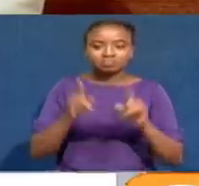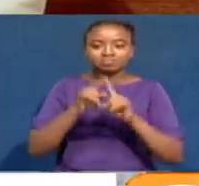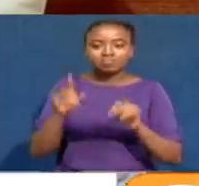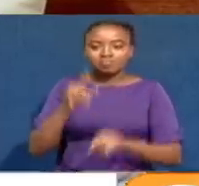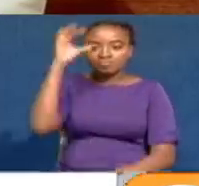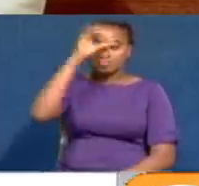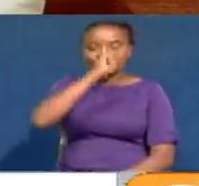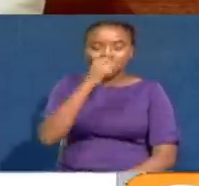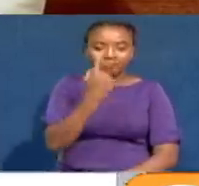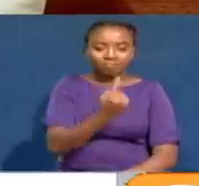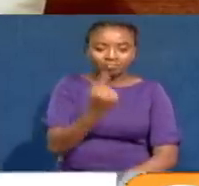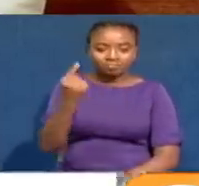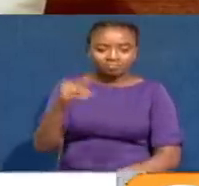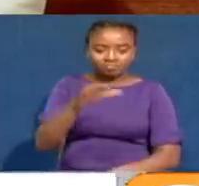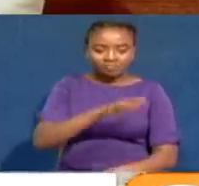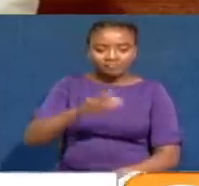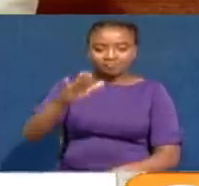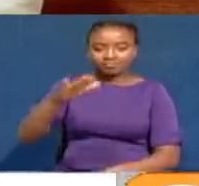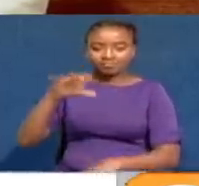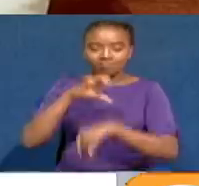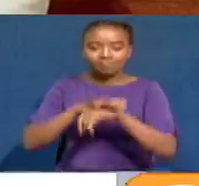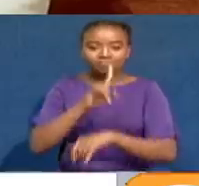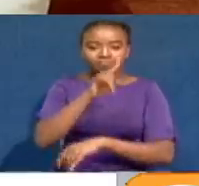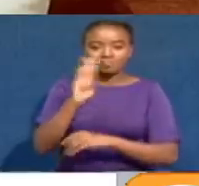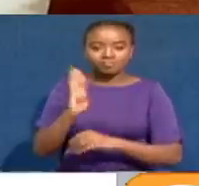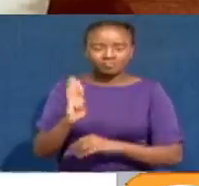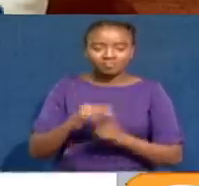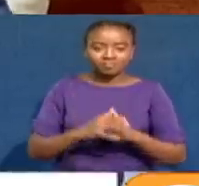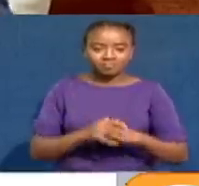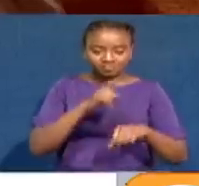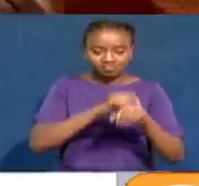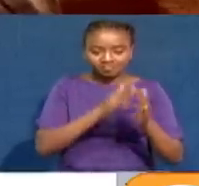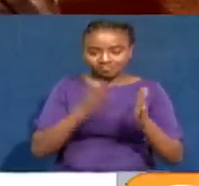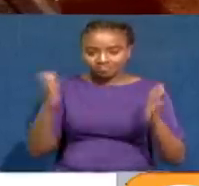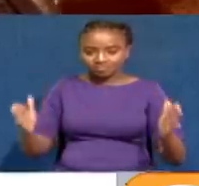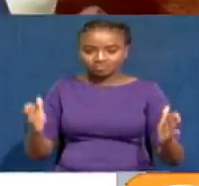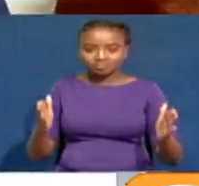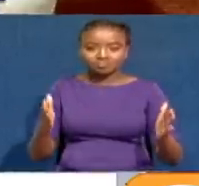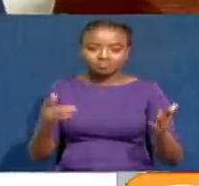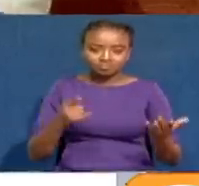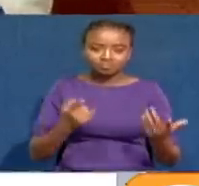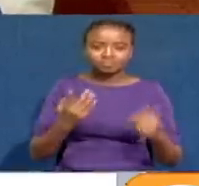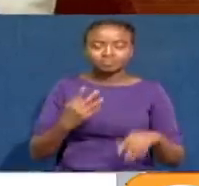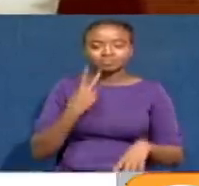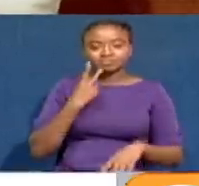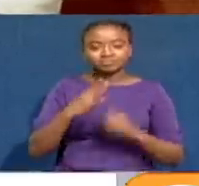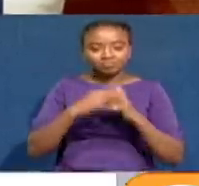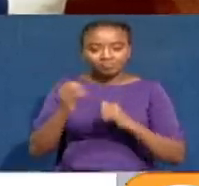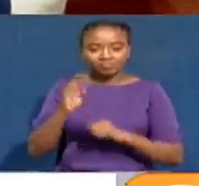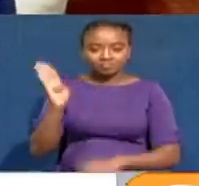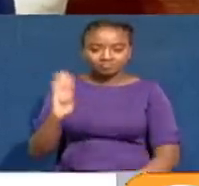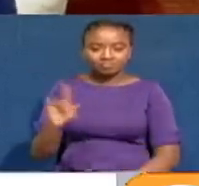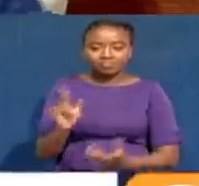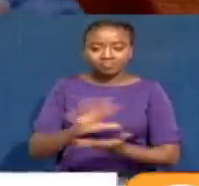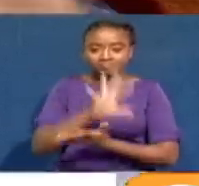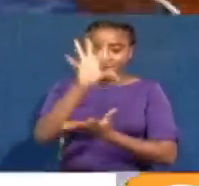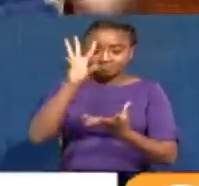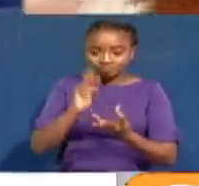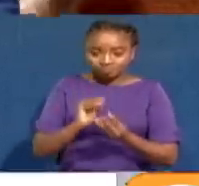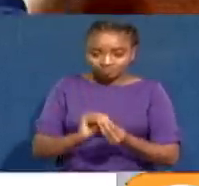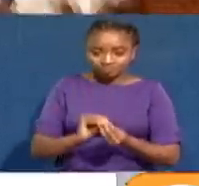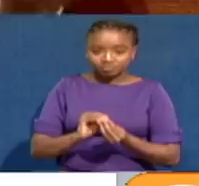assume every constituency got 1 billion, in that period of time, that's another 290 billion. If you add all that math